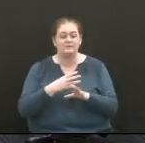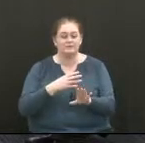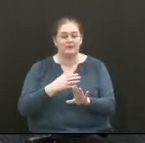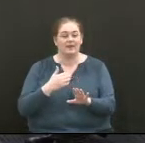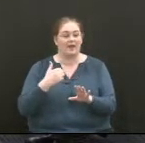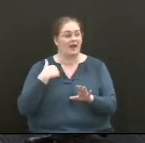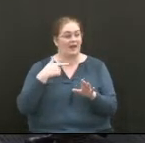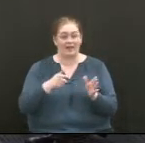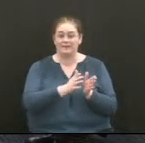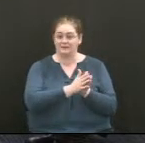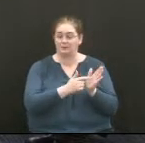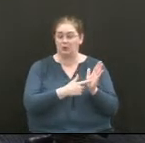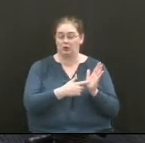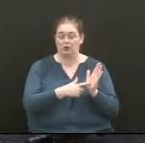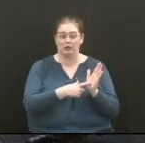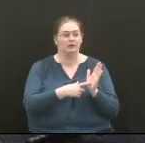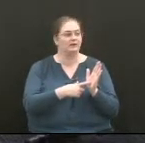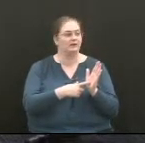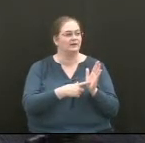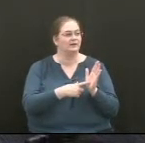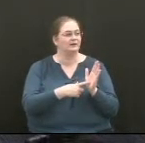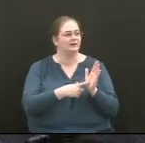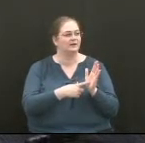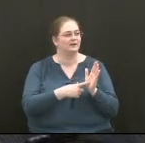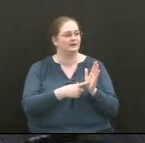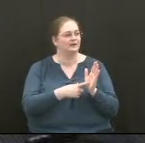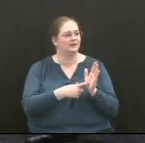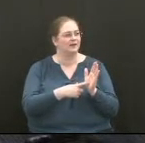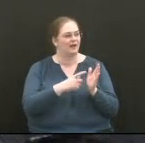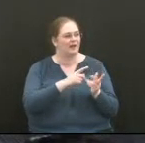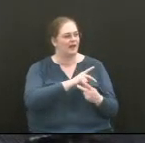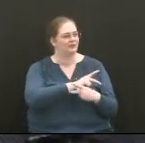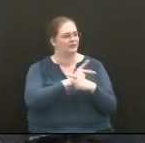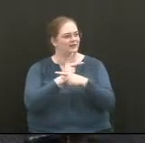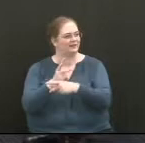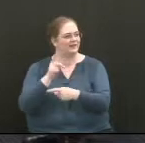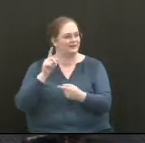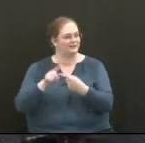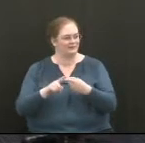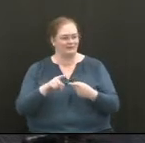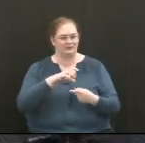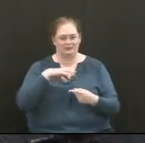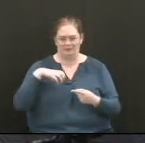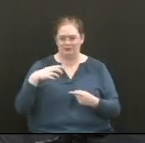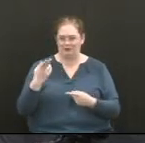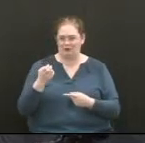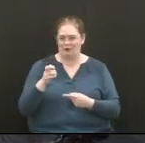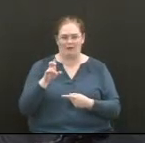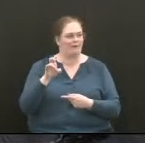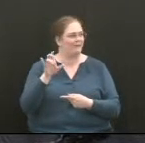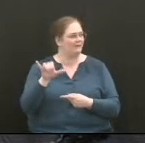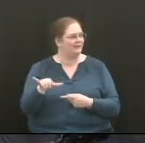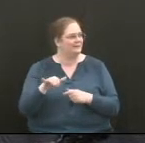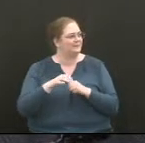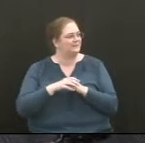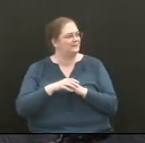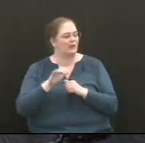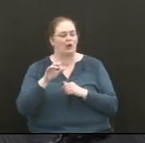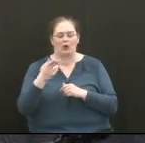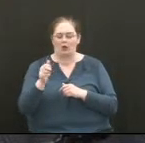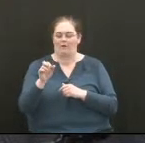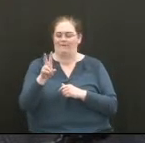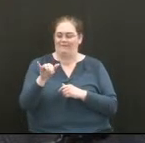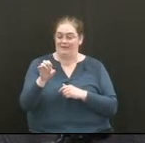had this book, and I actually lent it to Commissioner Harvey to look